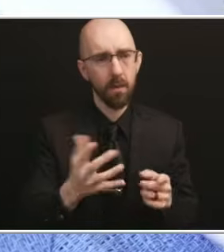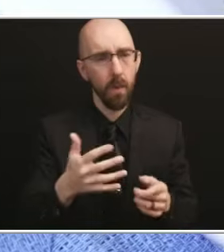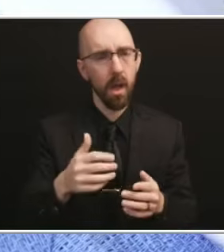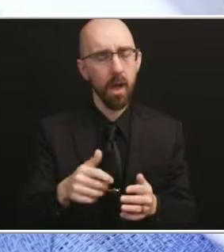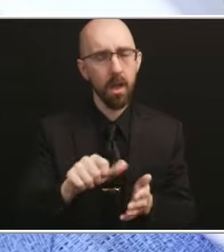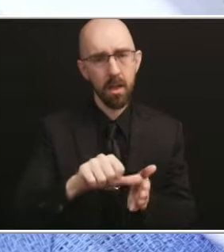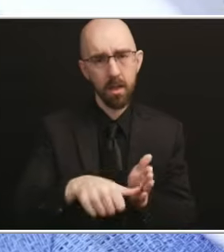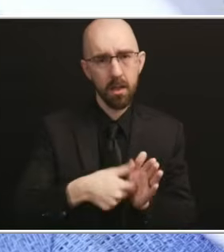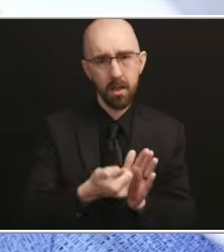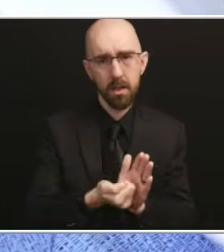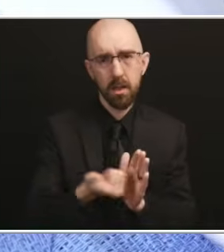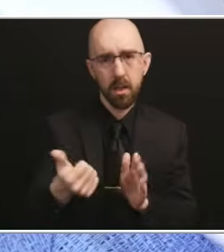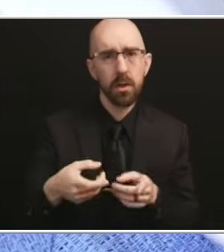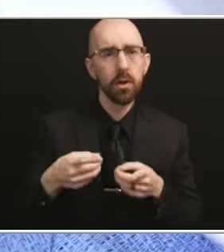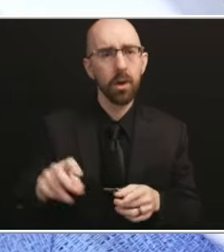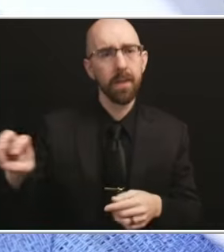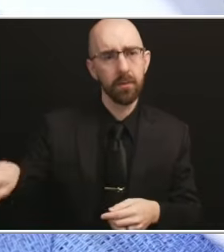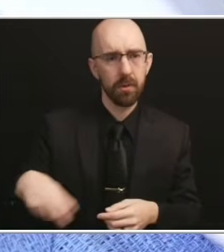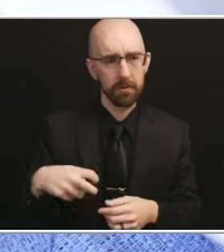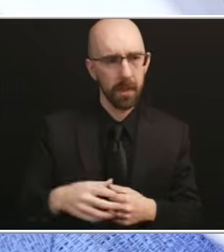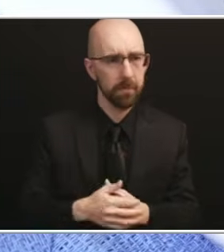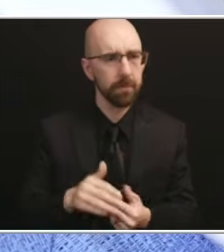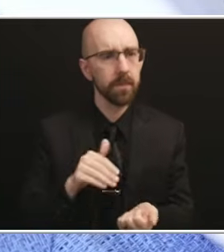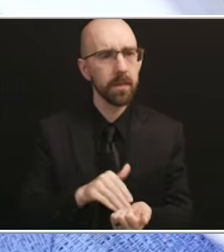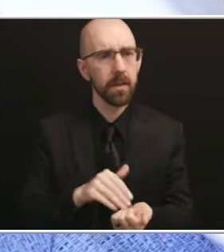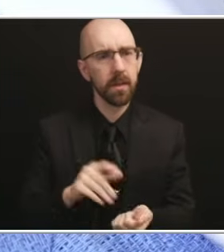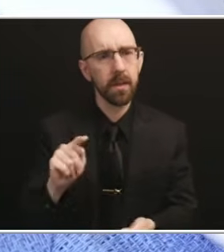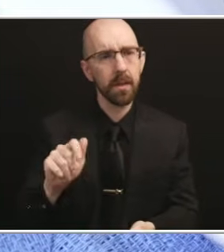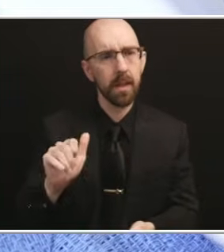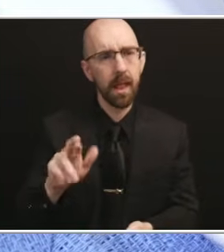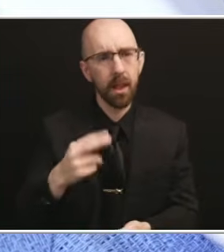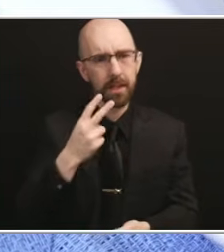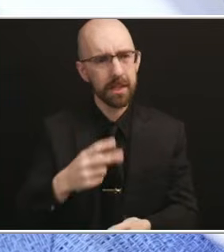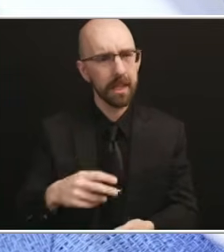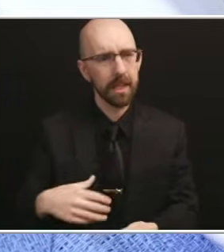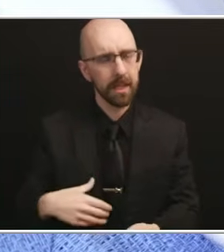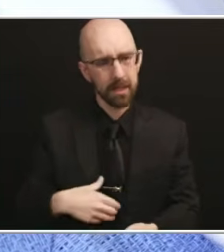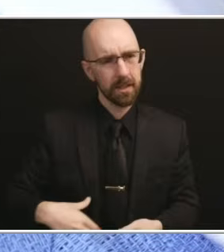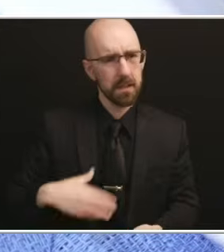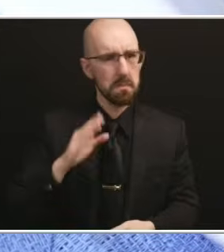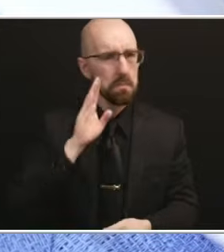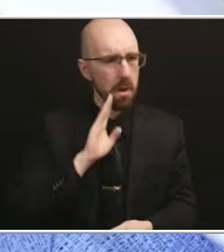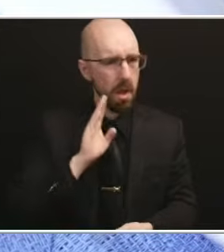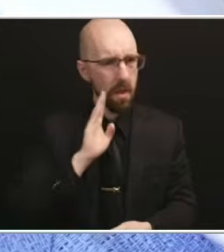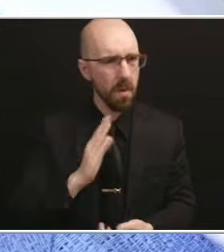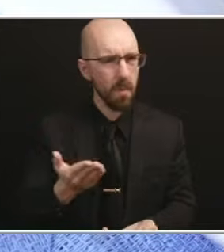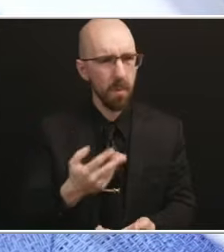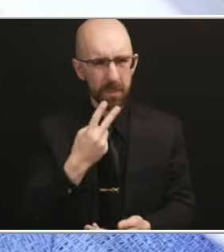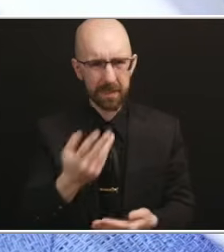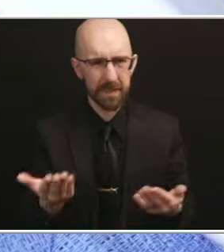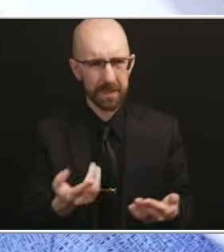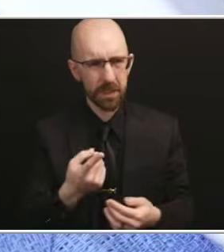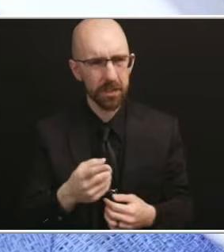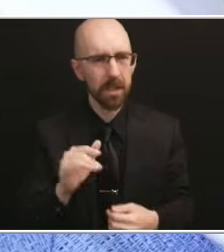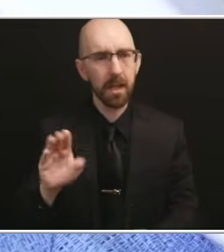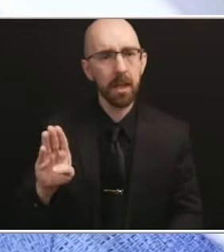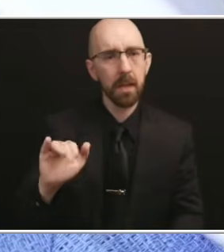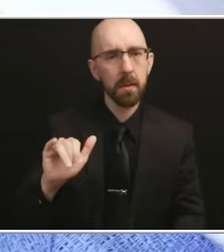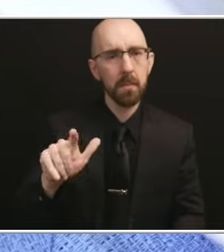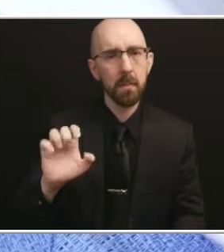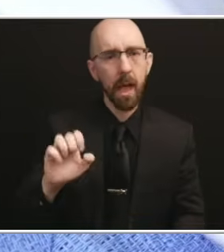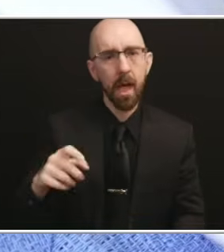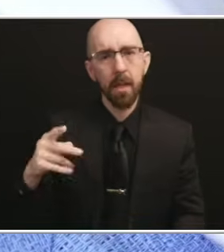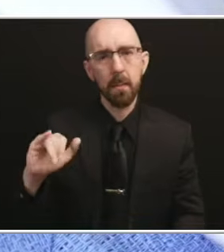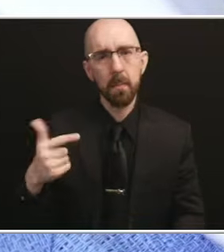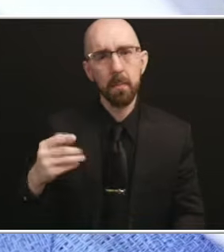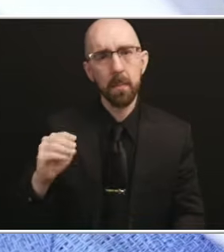her transplant. Dr. Taylor, you can see the liver as a brownish color. What are we seeing here? That's just the bile pigment that's built up from not